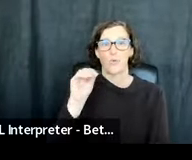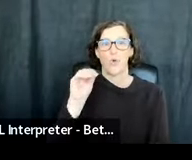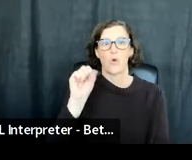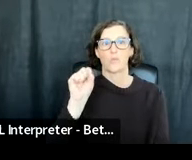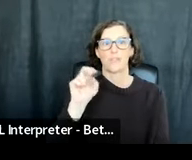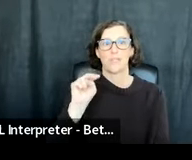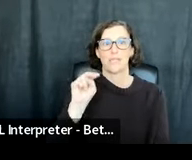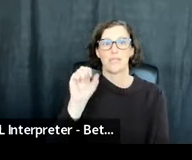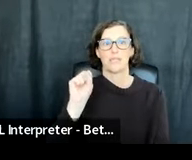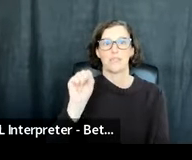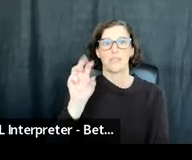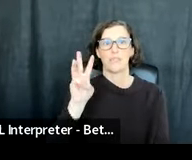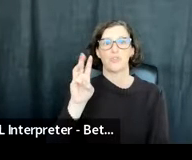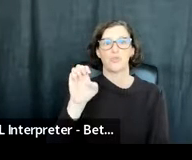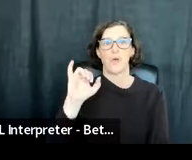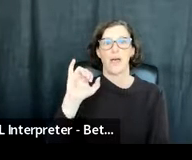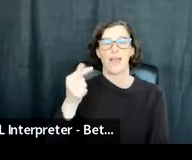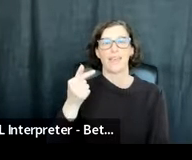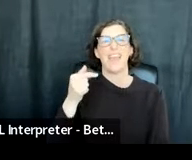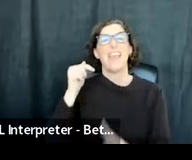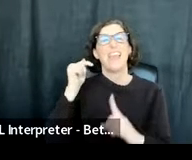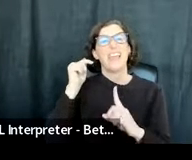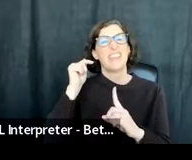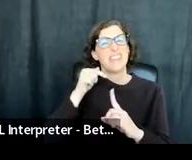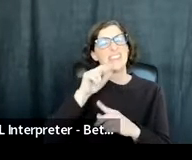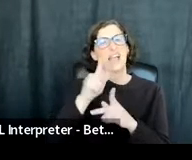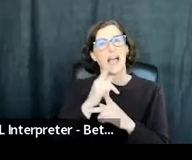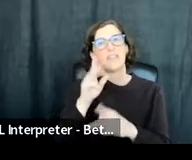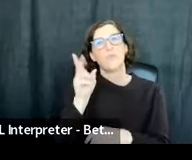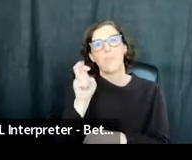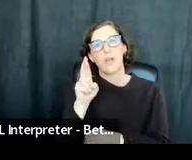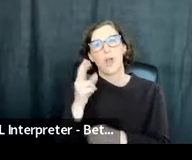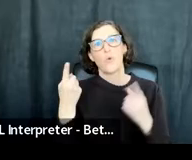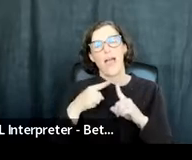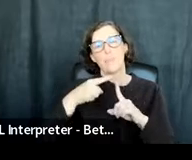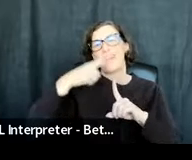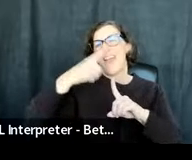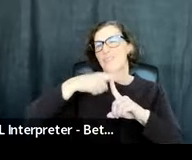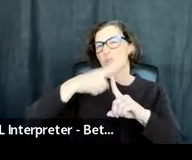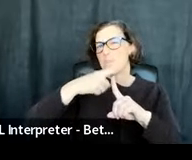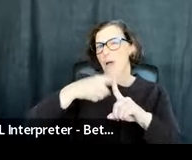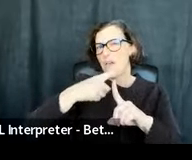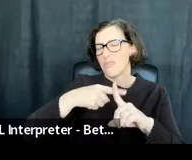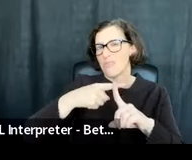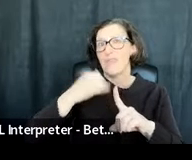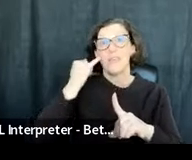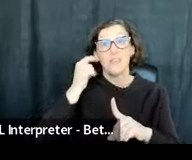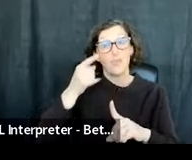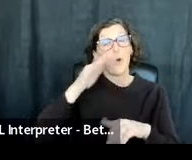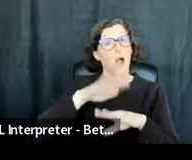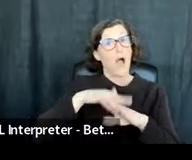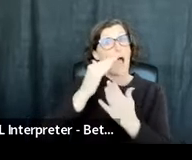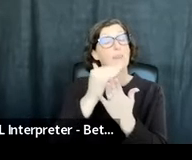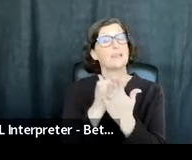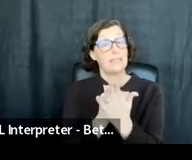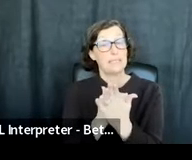Yeah, and we'll be doing these pretty much on a monthly basis. We have a number of other ones that will, if you're on our list, we also